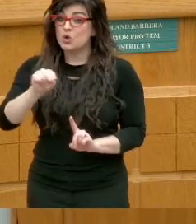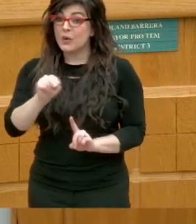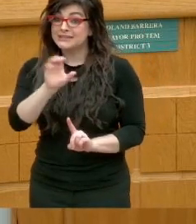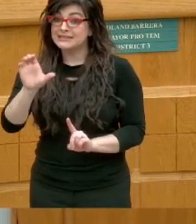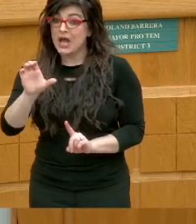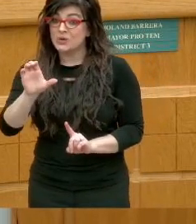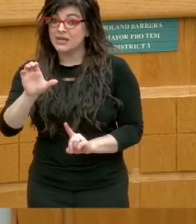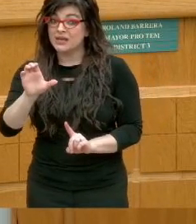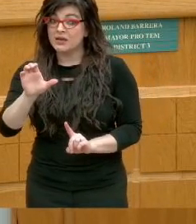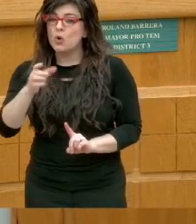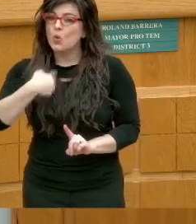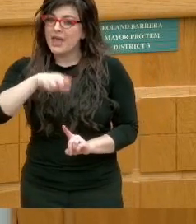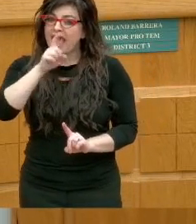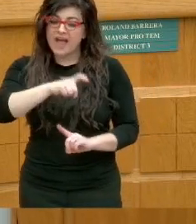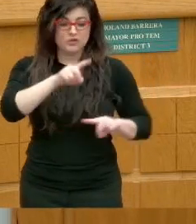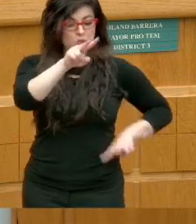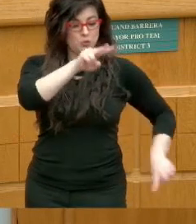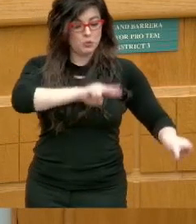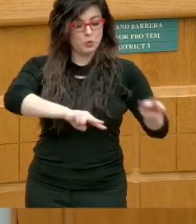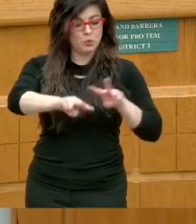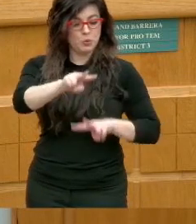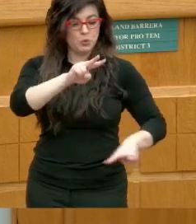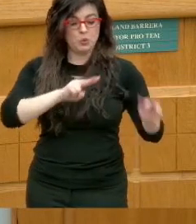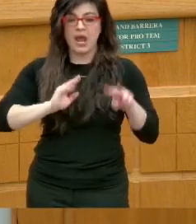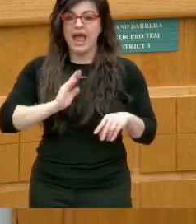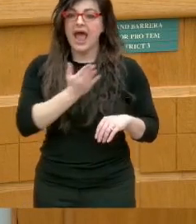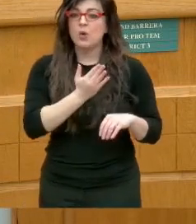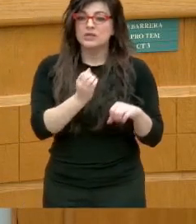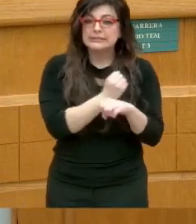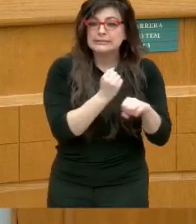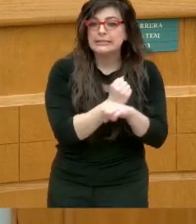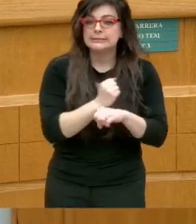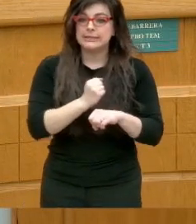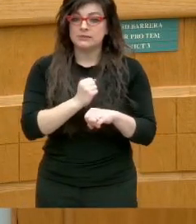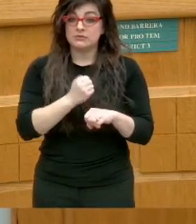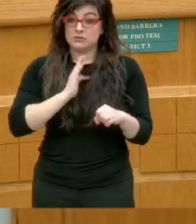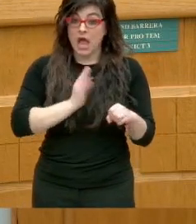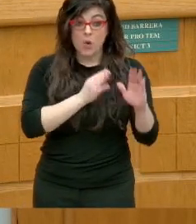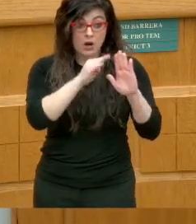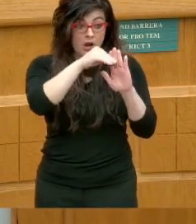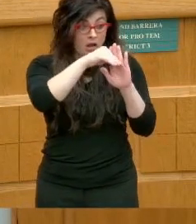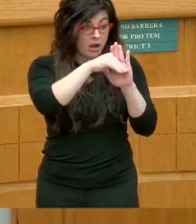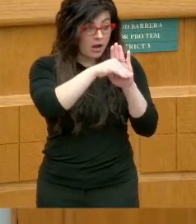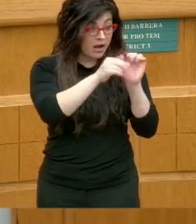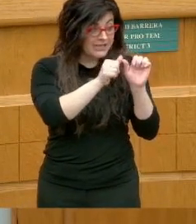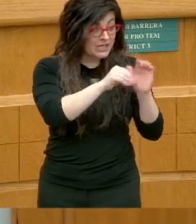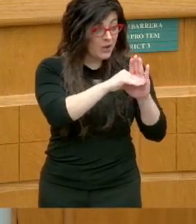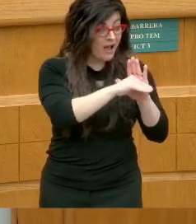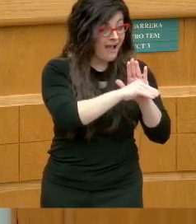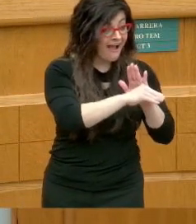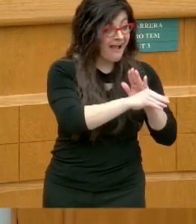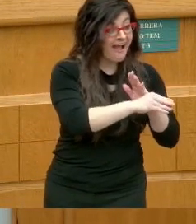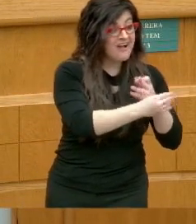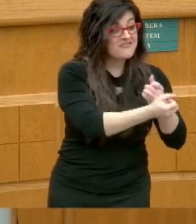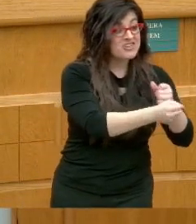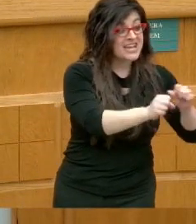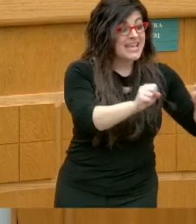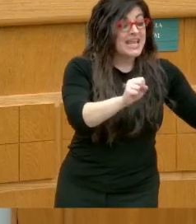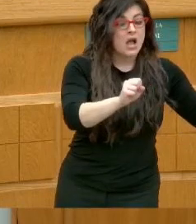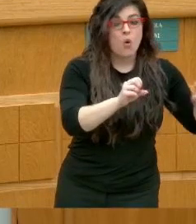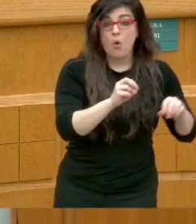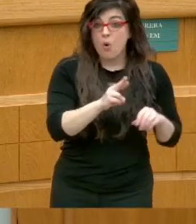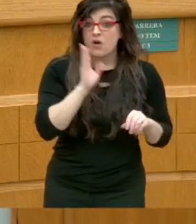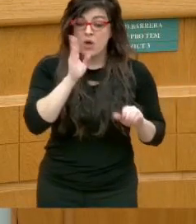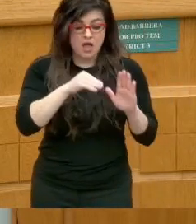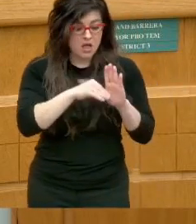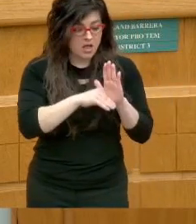good job because the statistics don't lie. And we can get ahead of the state. That's where I want to be in Nueces County. I want us to be